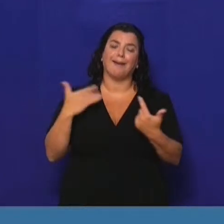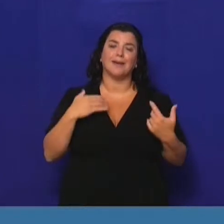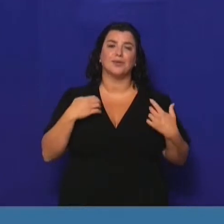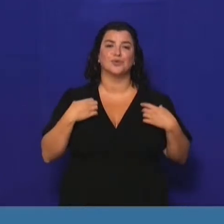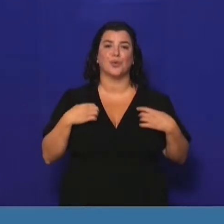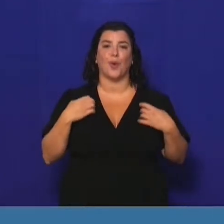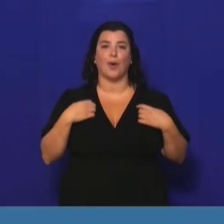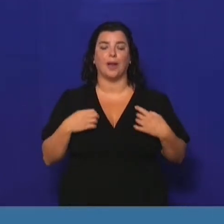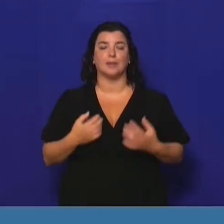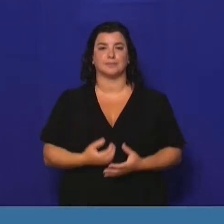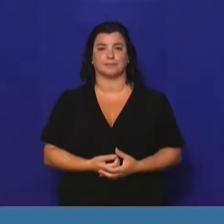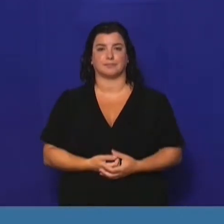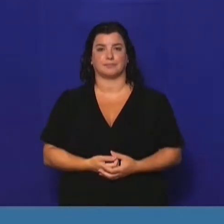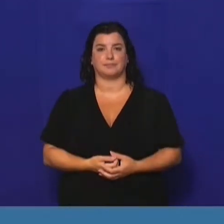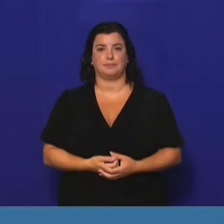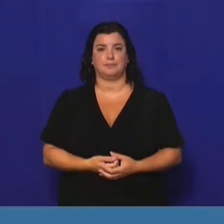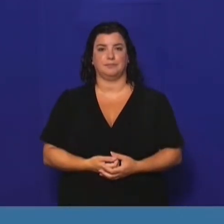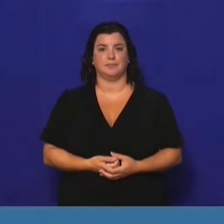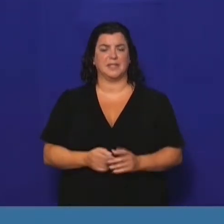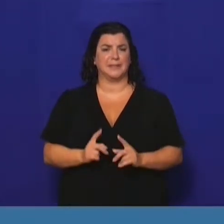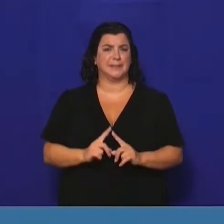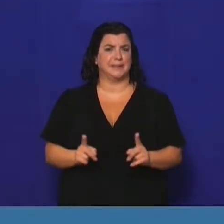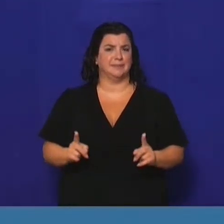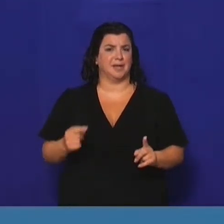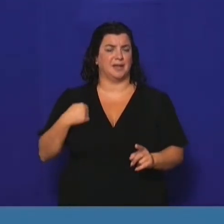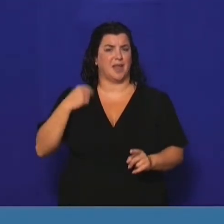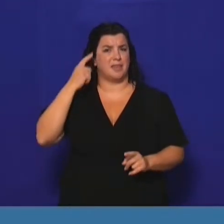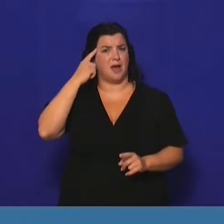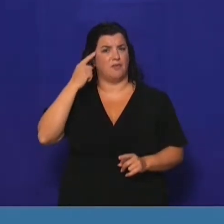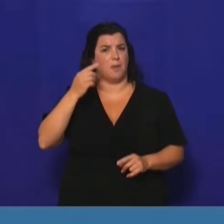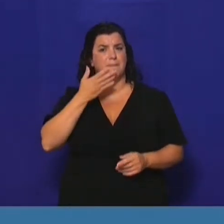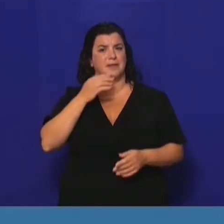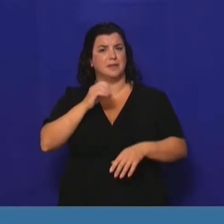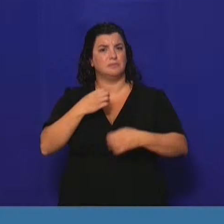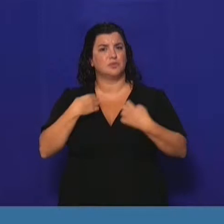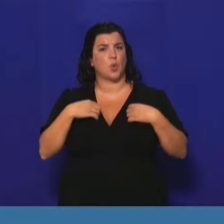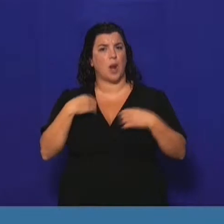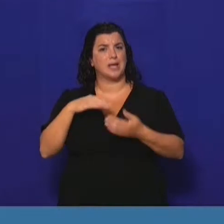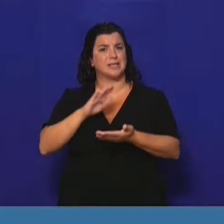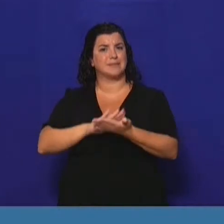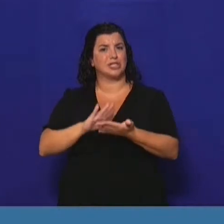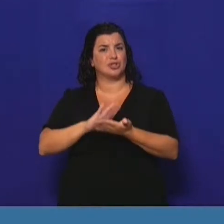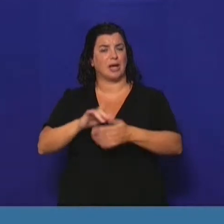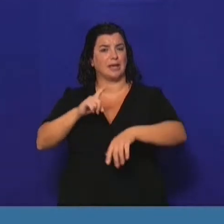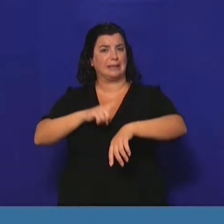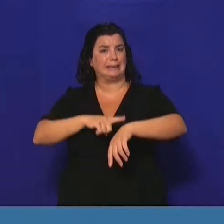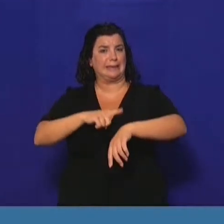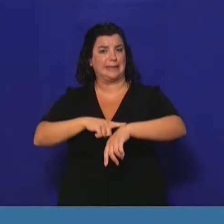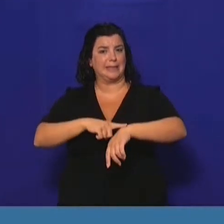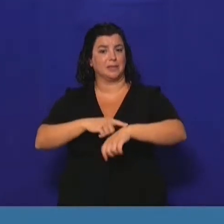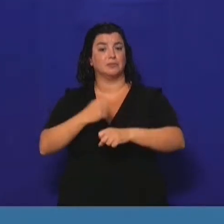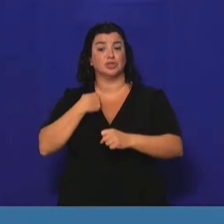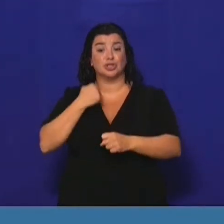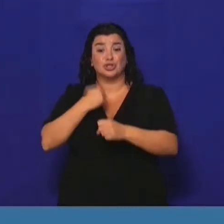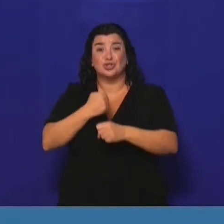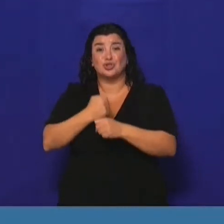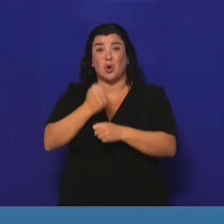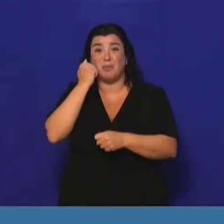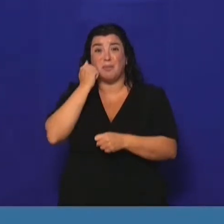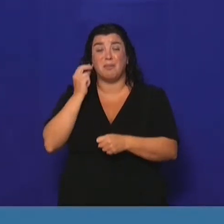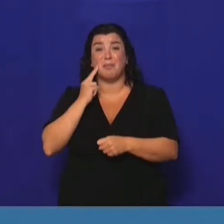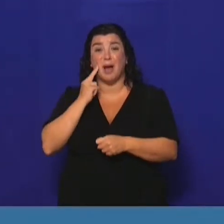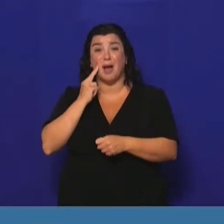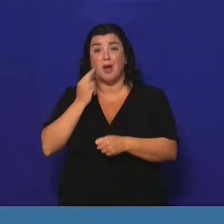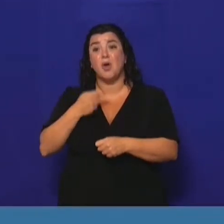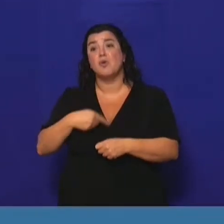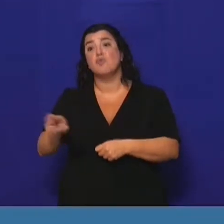lill-istudenti fl-iskejjel. Però nafu li wara l-iskola peress li l-ġenituri jkunu xogħol fil-maġġor parti tagħhom ser ikunu